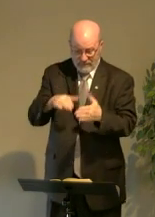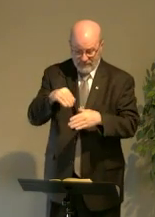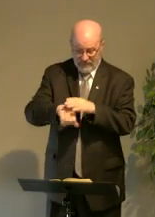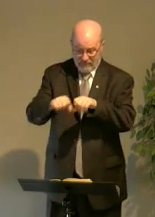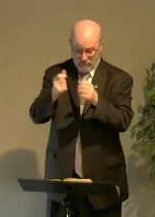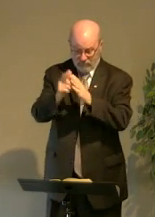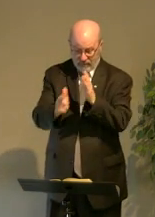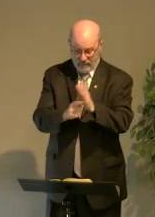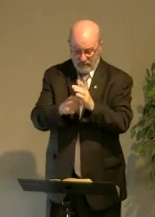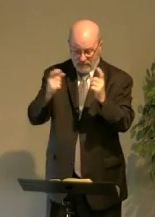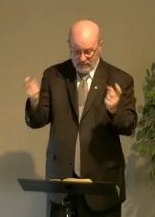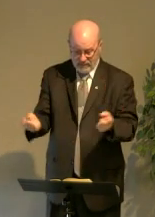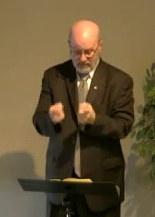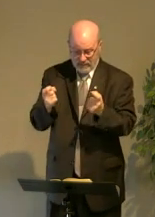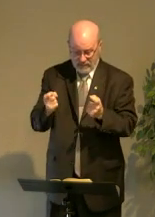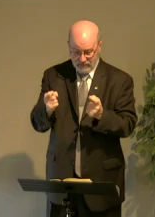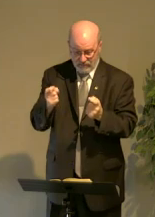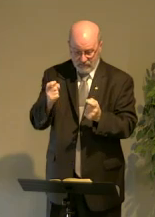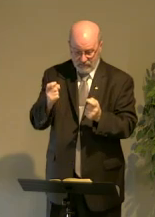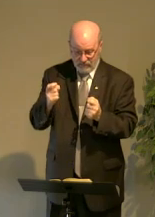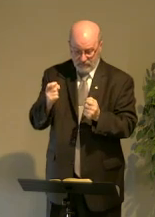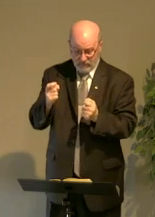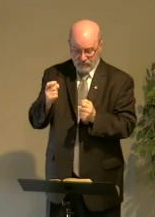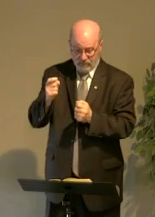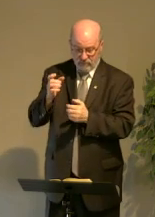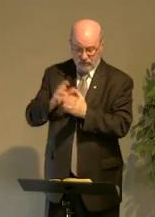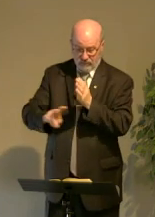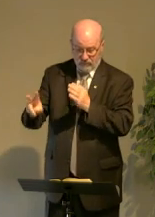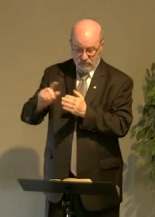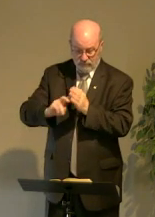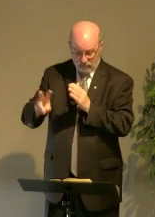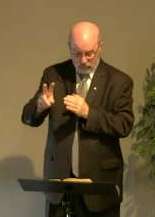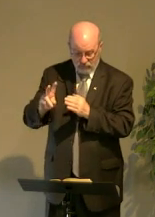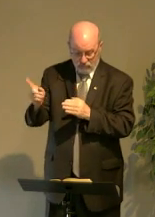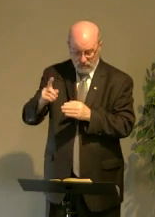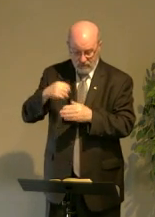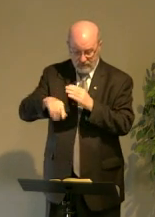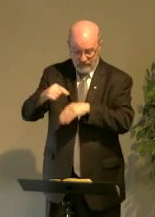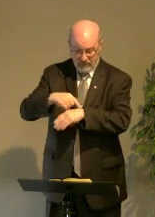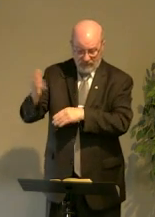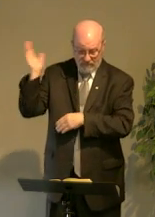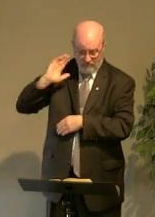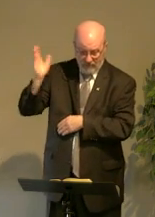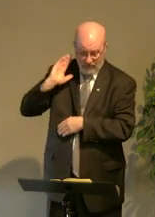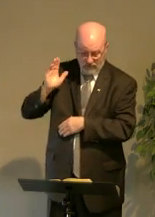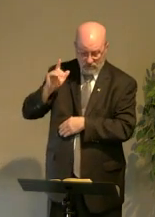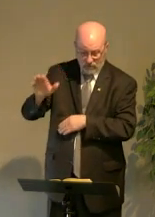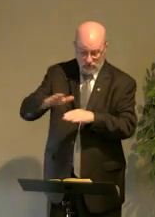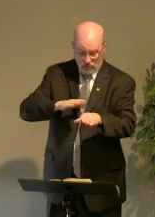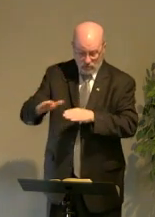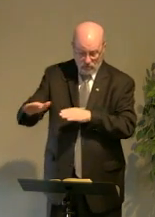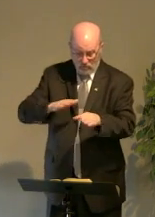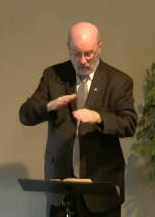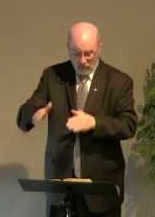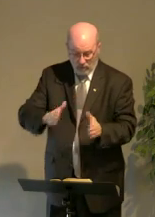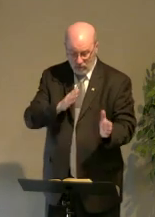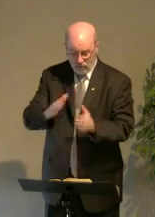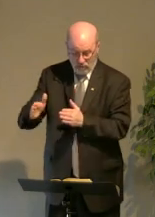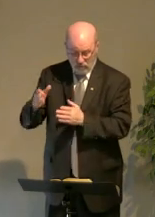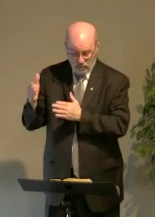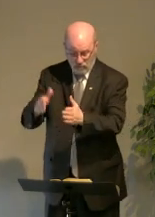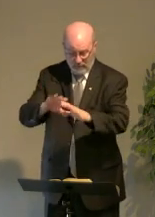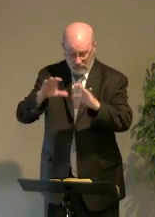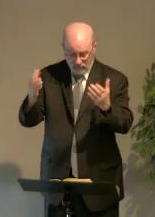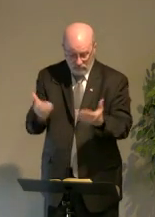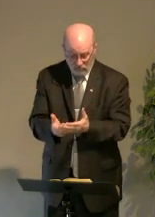dead in trespasses and sins." There's the phrase. "Wherein in time past you walked according to the course of